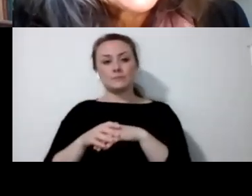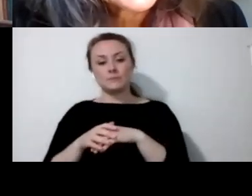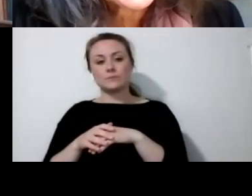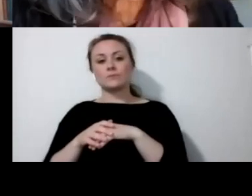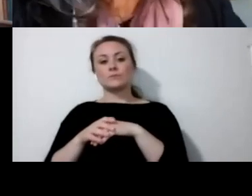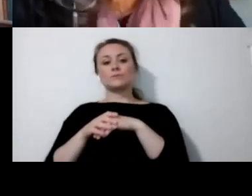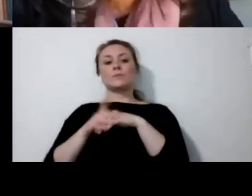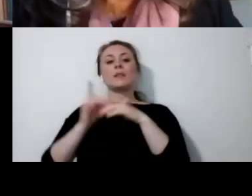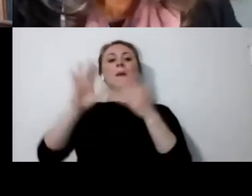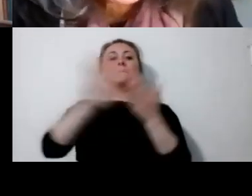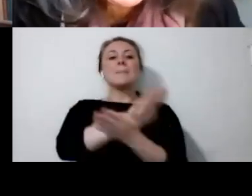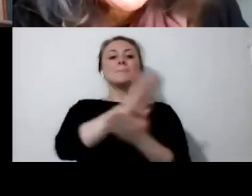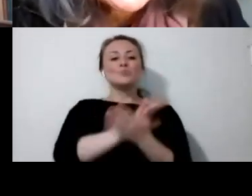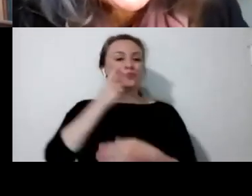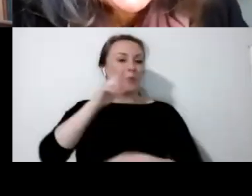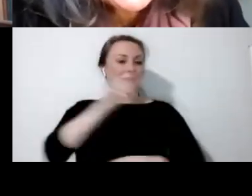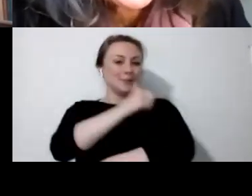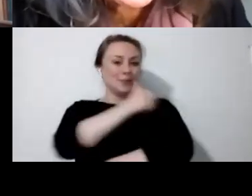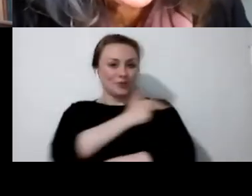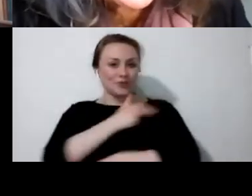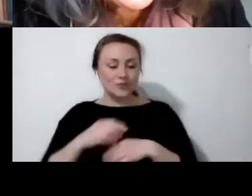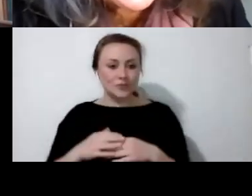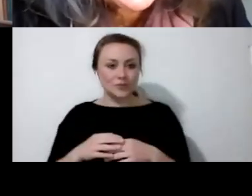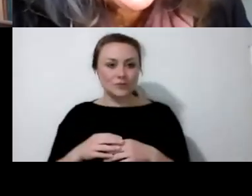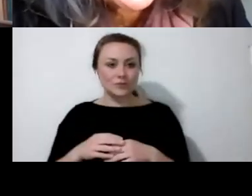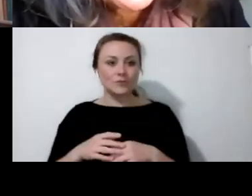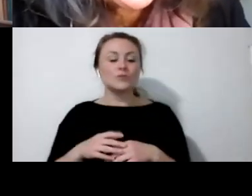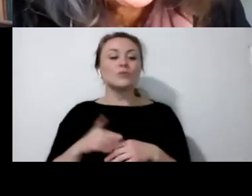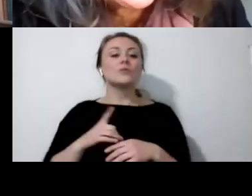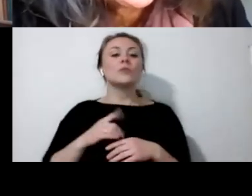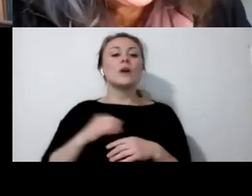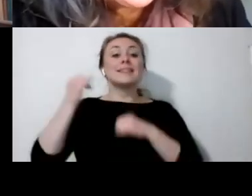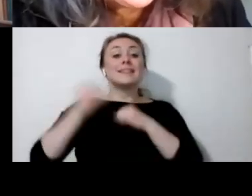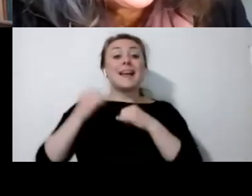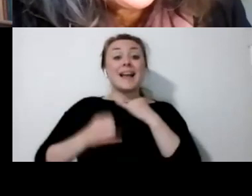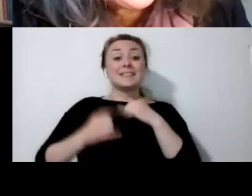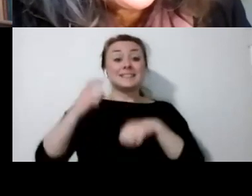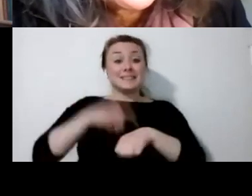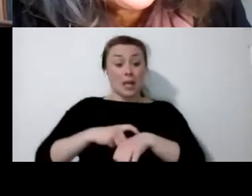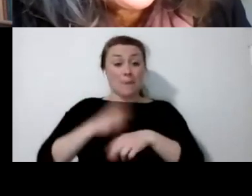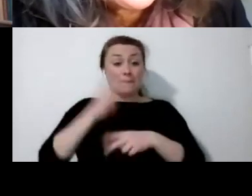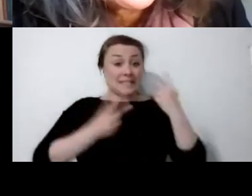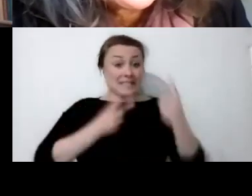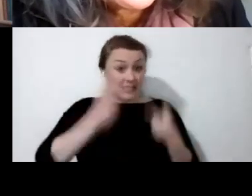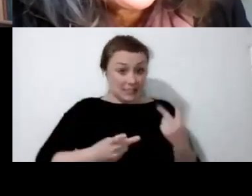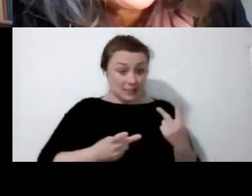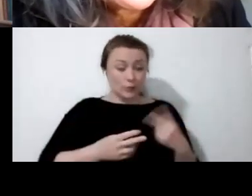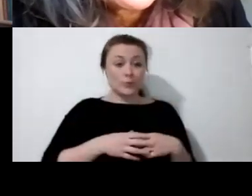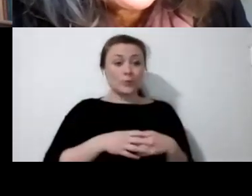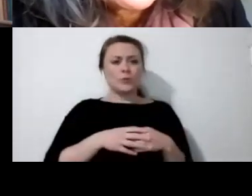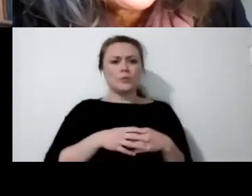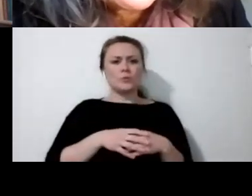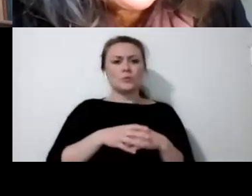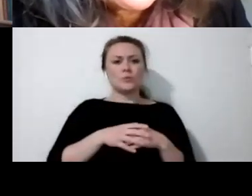the first time when he came back, I think, on his last visit. And I got to know from the